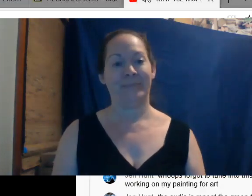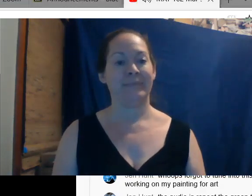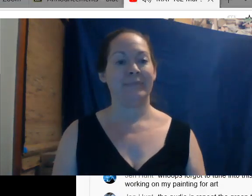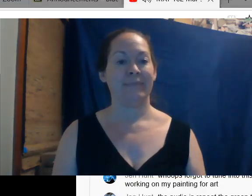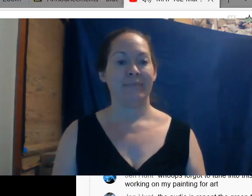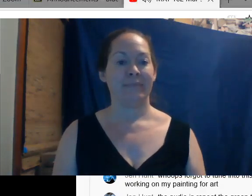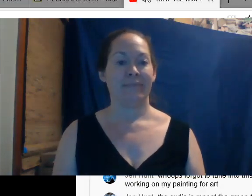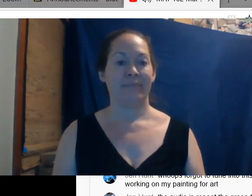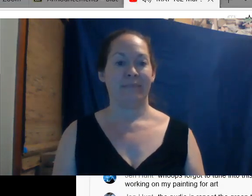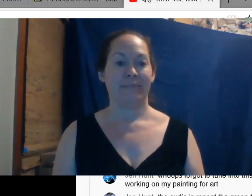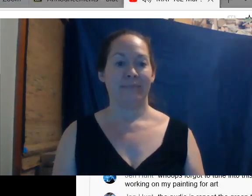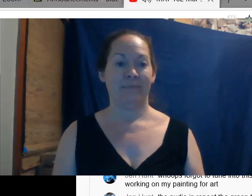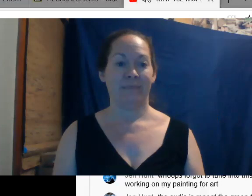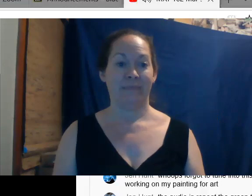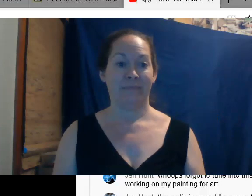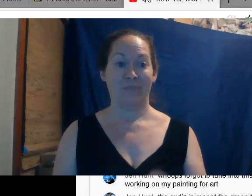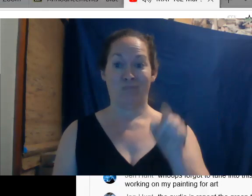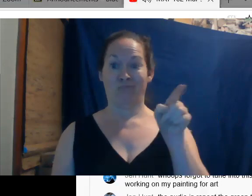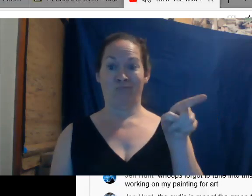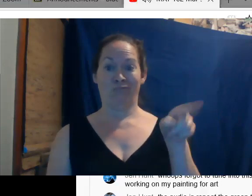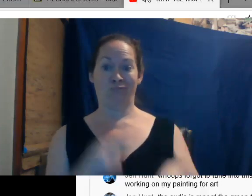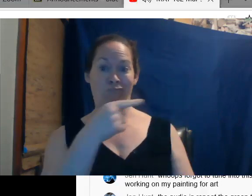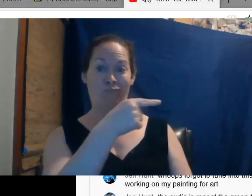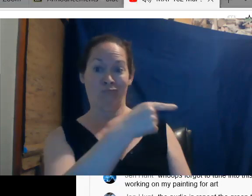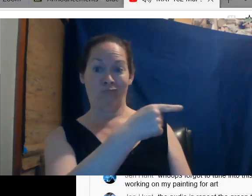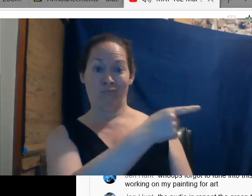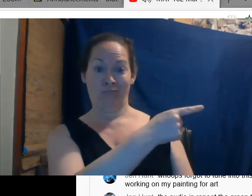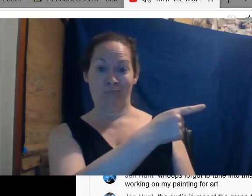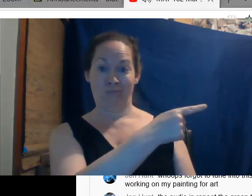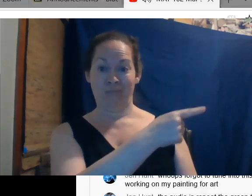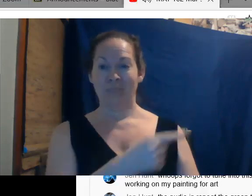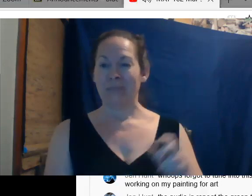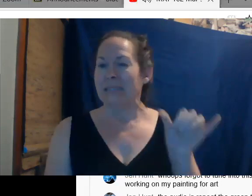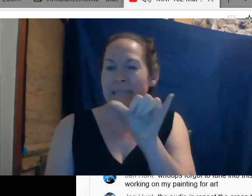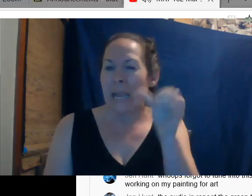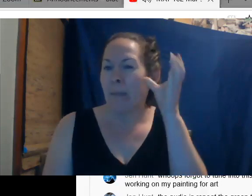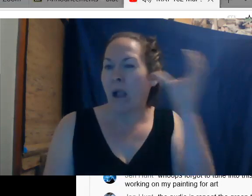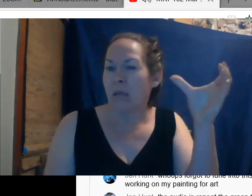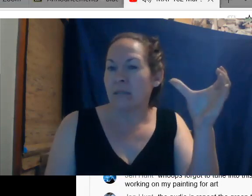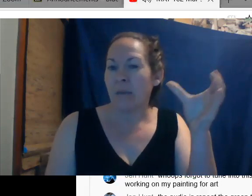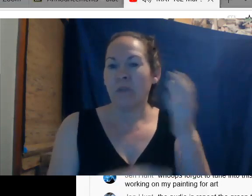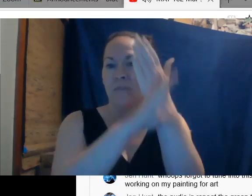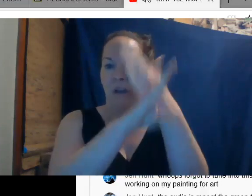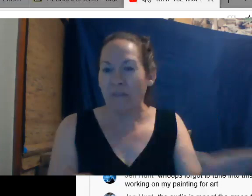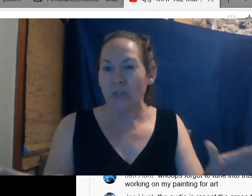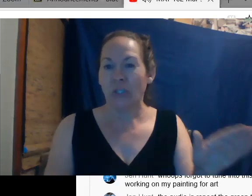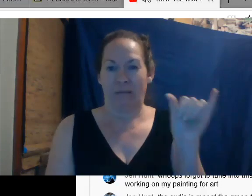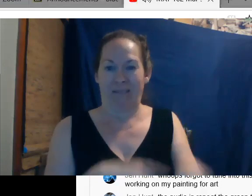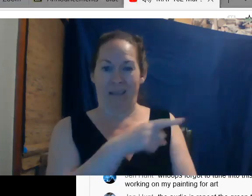dividing by polynomials, we're going to borrow an idea from long division, and we're going to start doing long